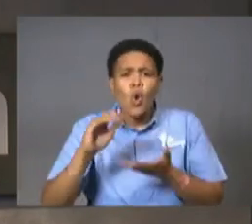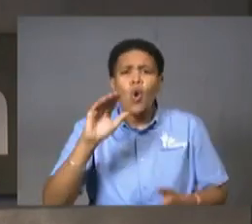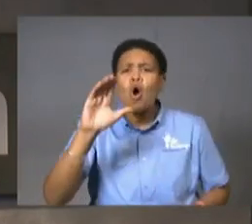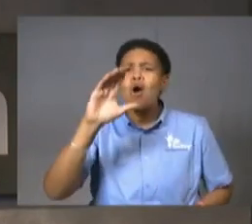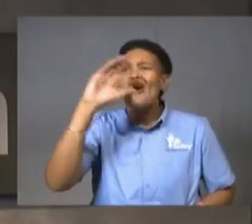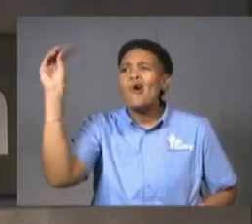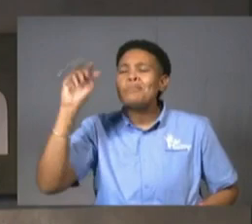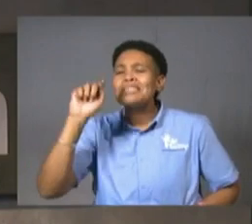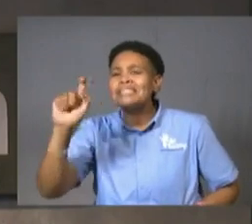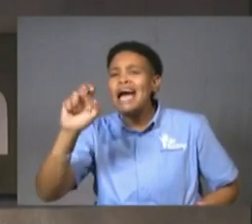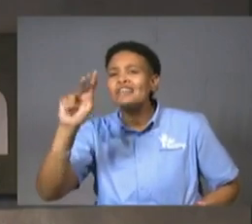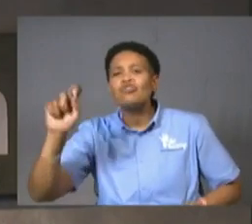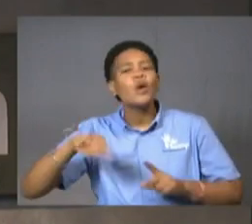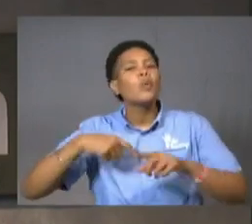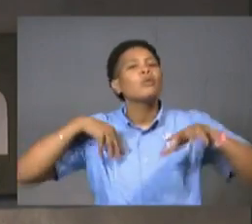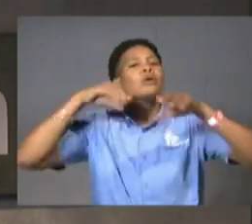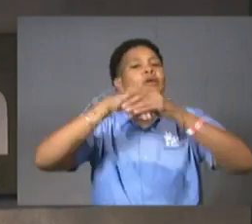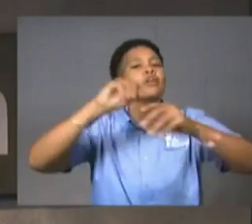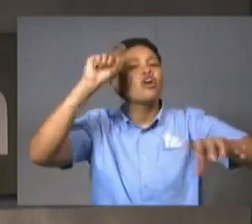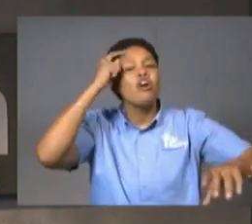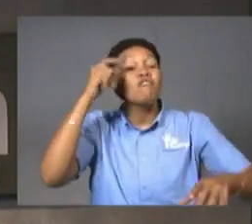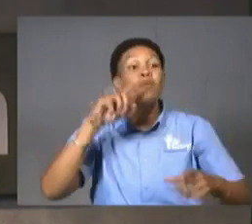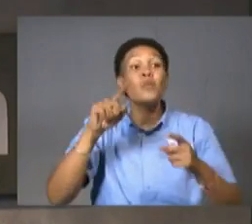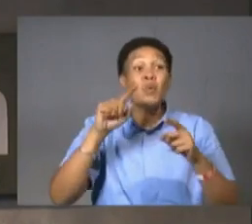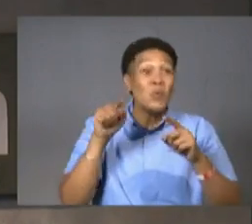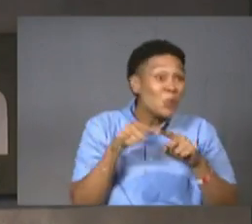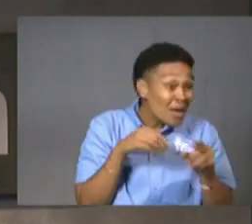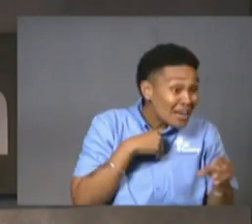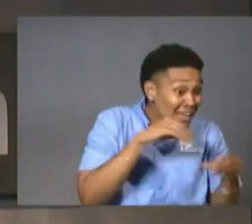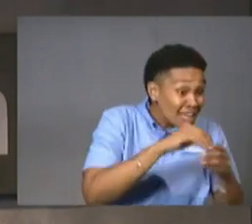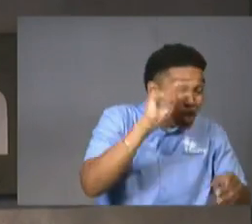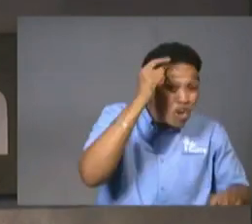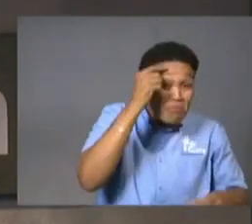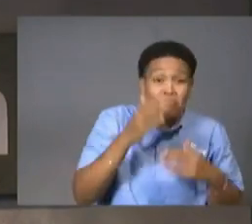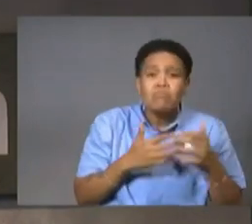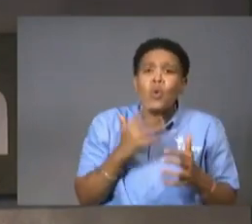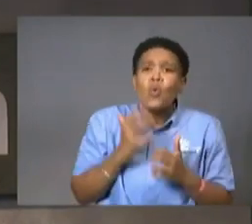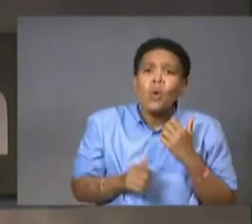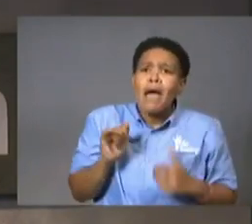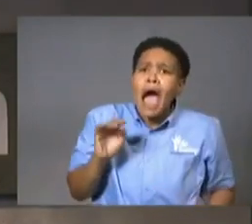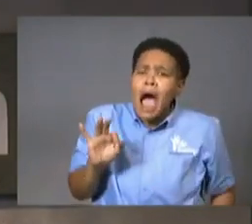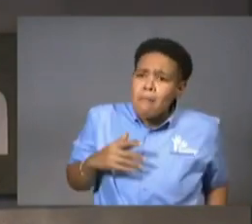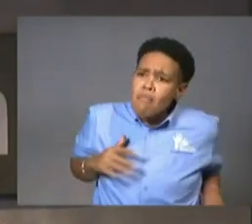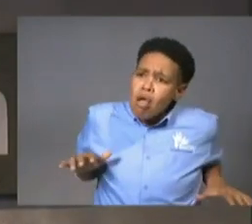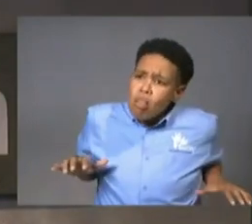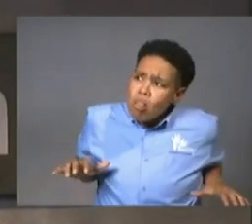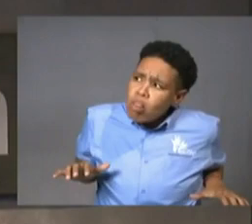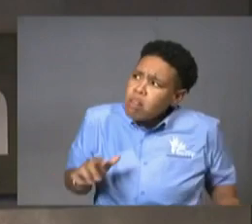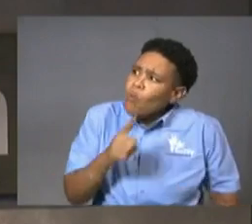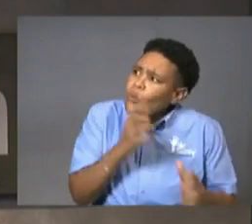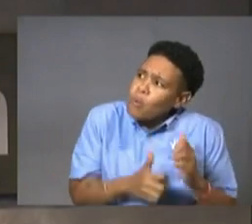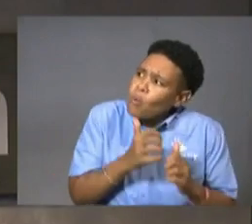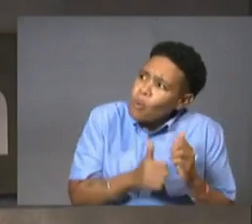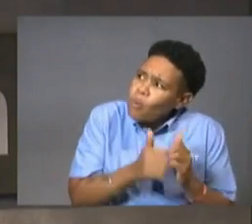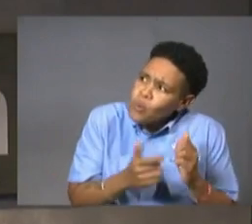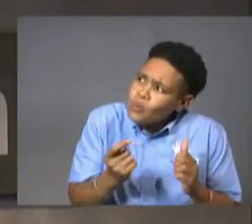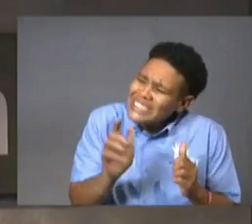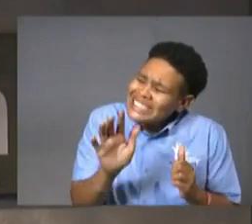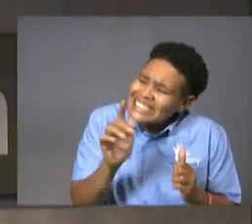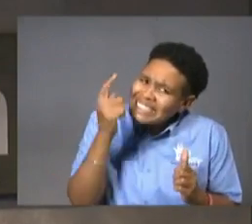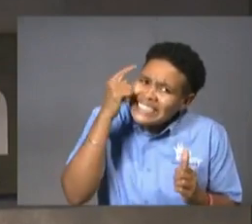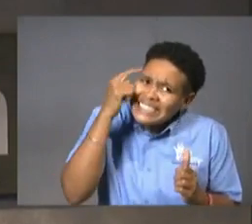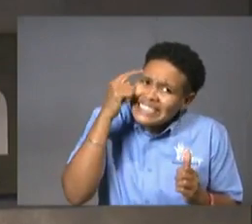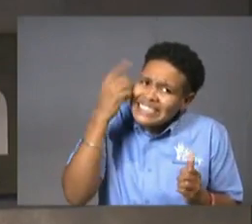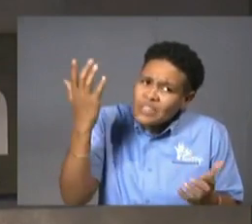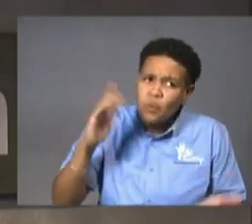in government. When we were in government, despite the hardship of the IMF program that we were delivering on, we were able to reduce